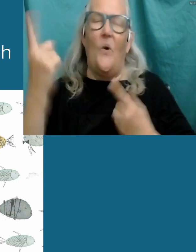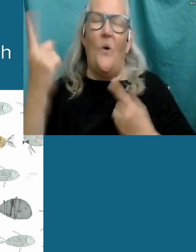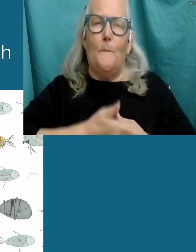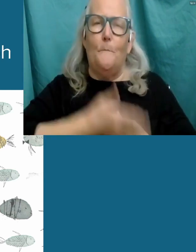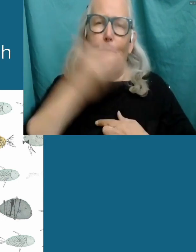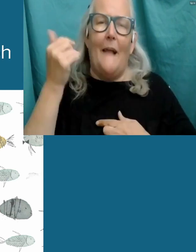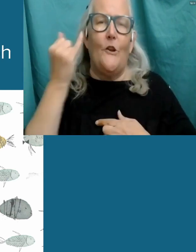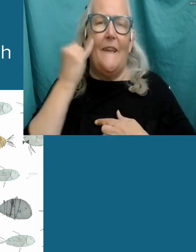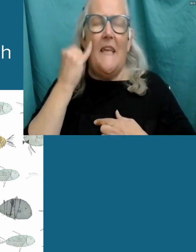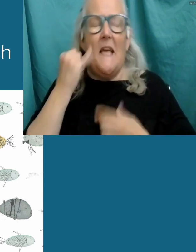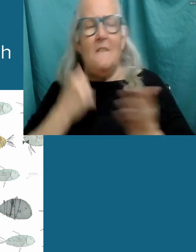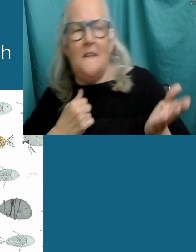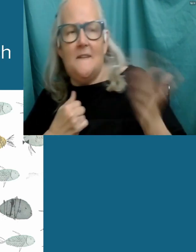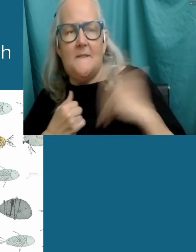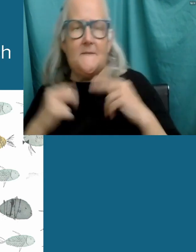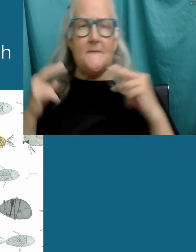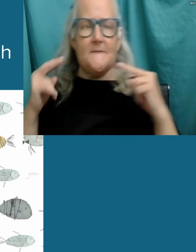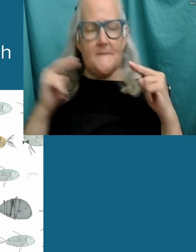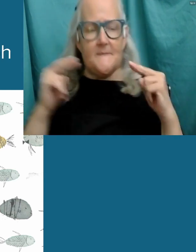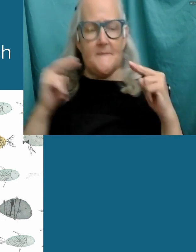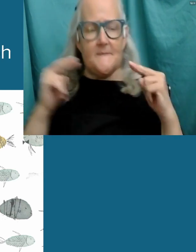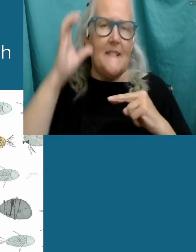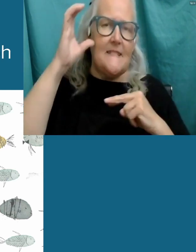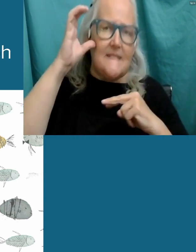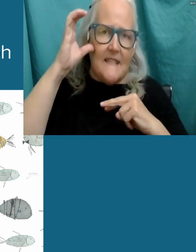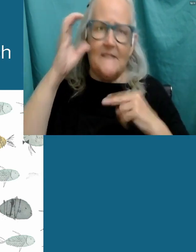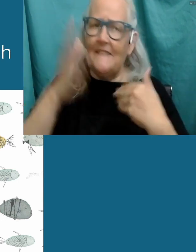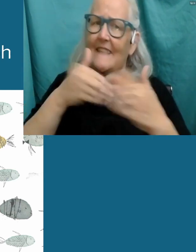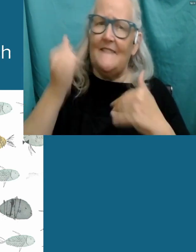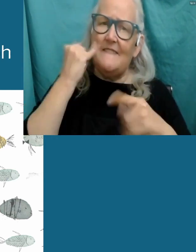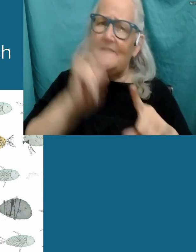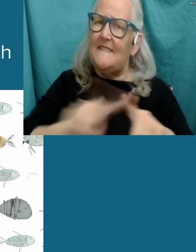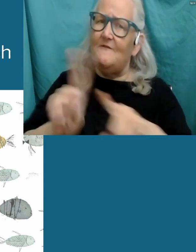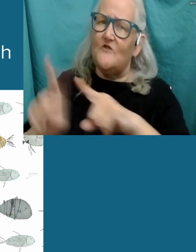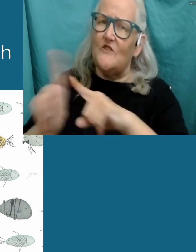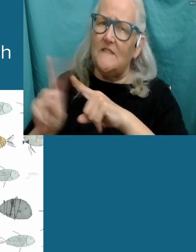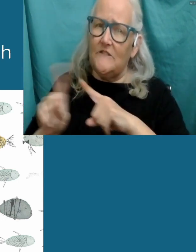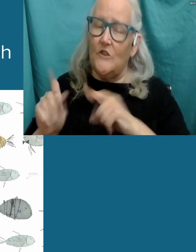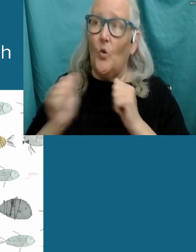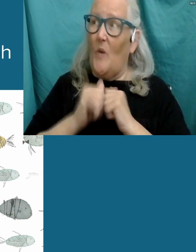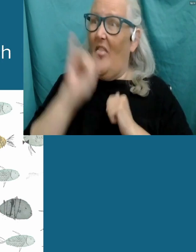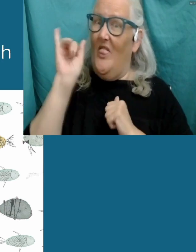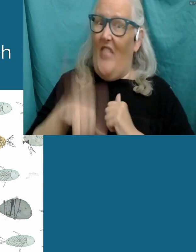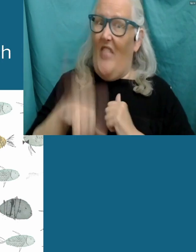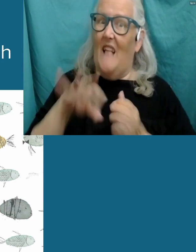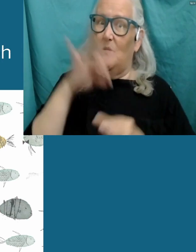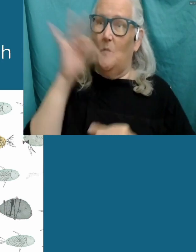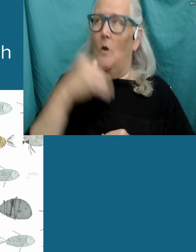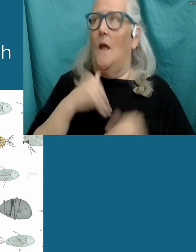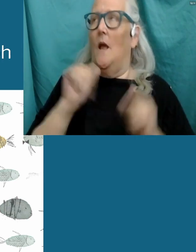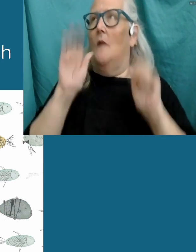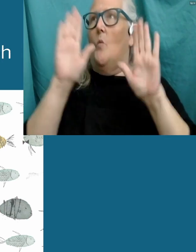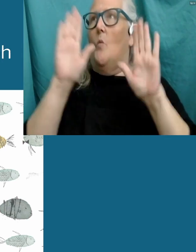each other across difference. And in that spirit, we've got a fabulous anthem for today.